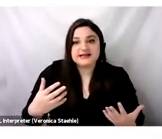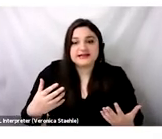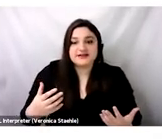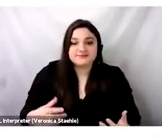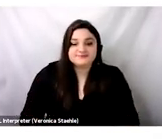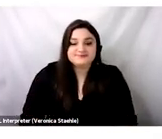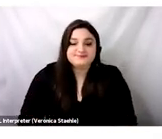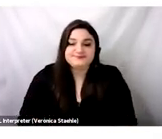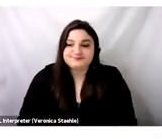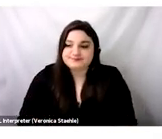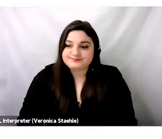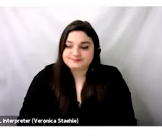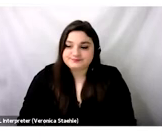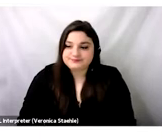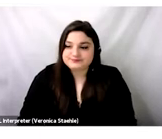sort of,